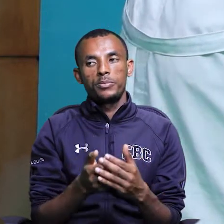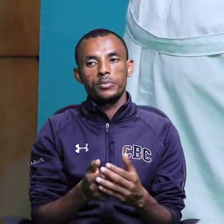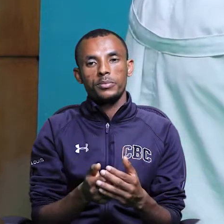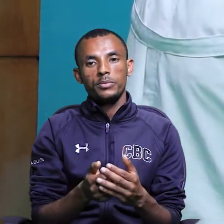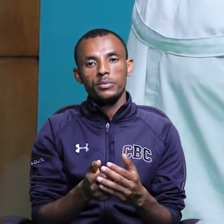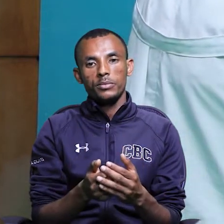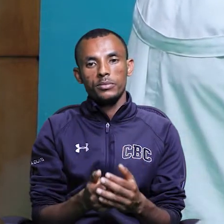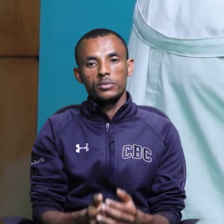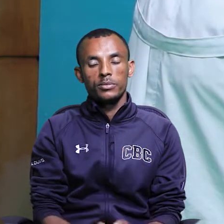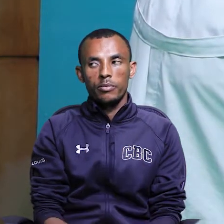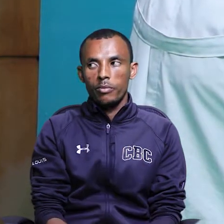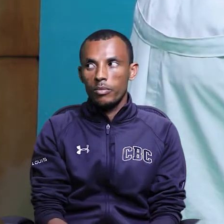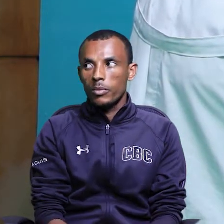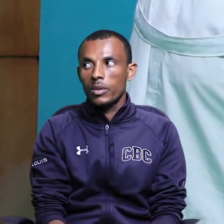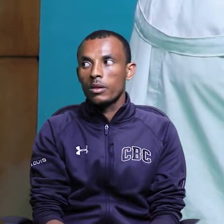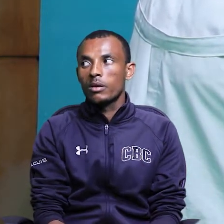tally,